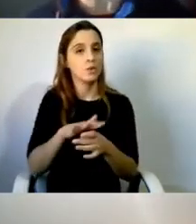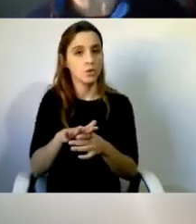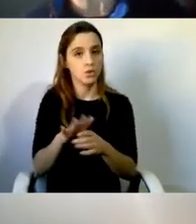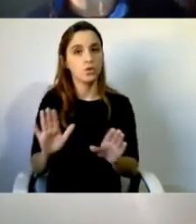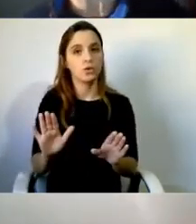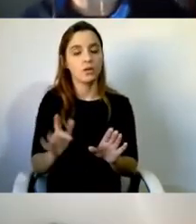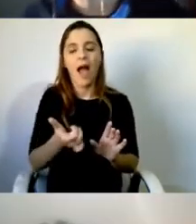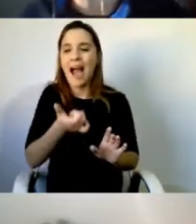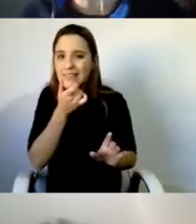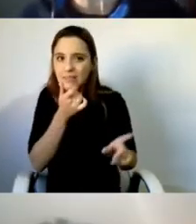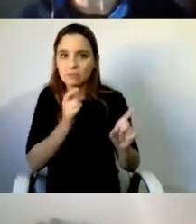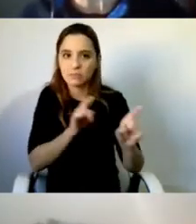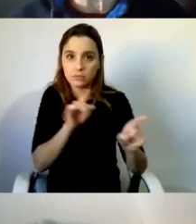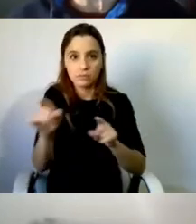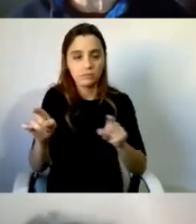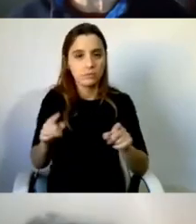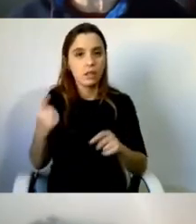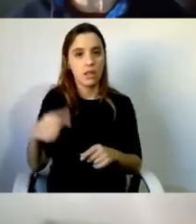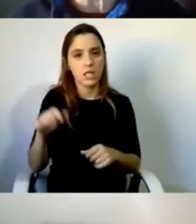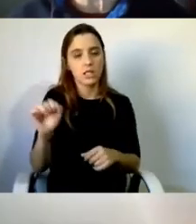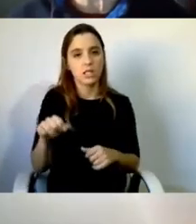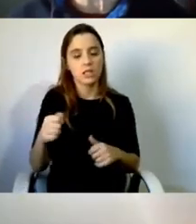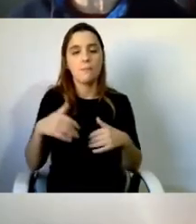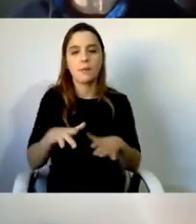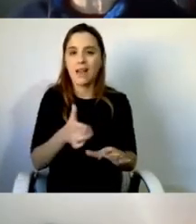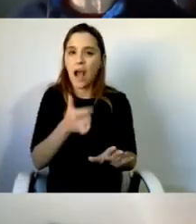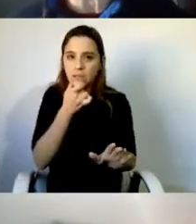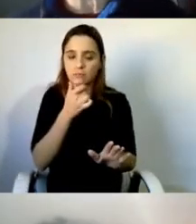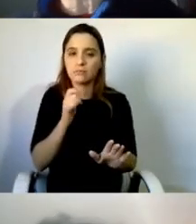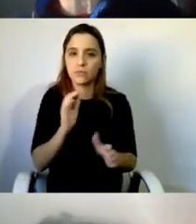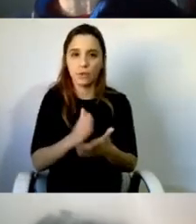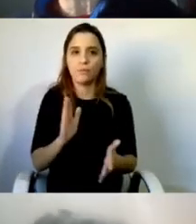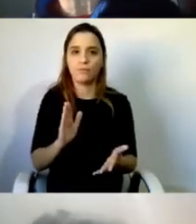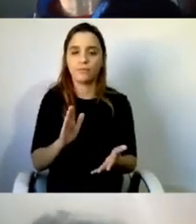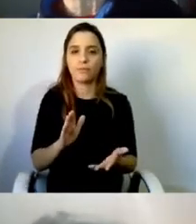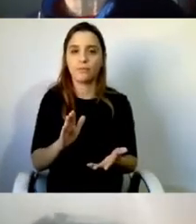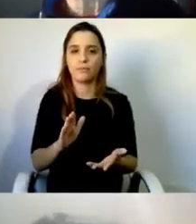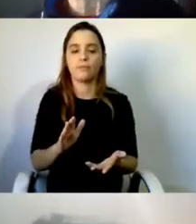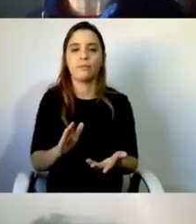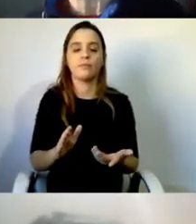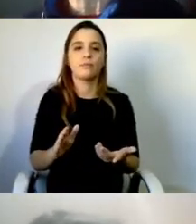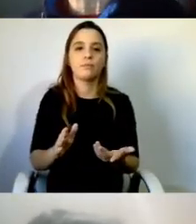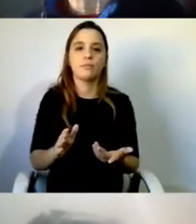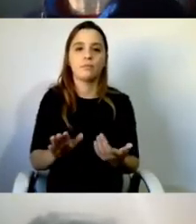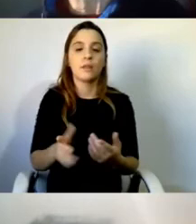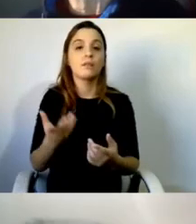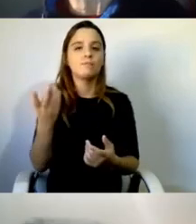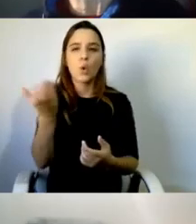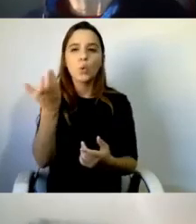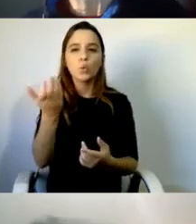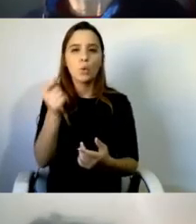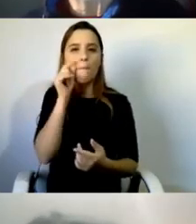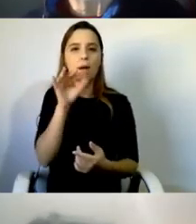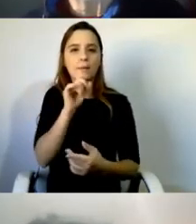really exceptions. Paternalistic culture reinforces the anxieties